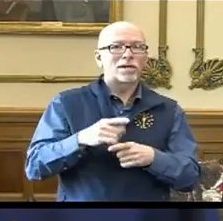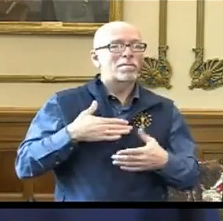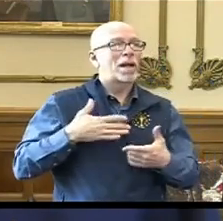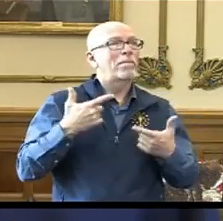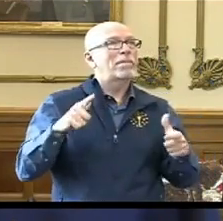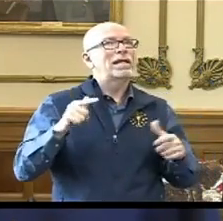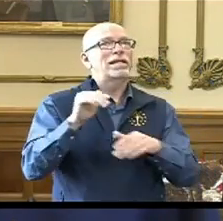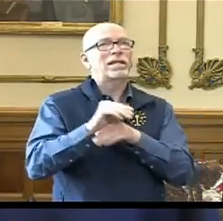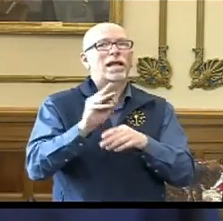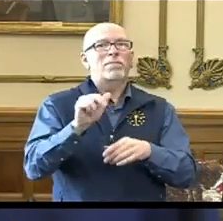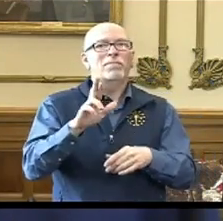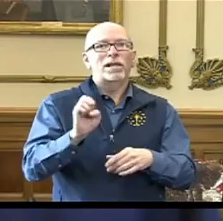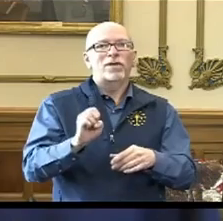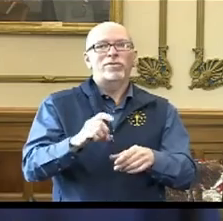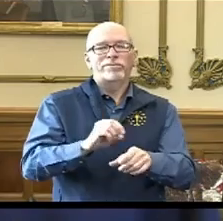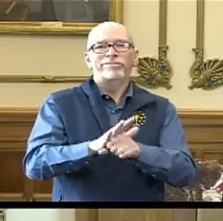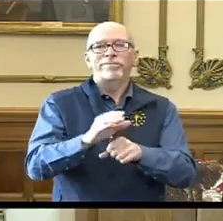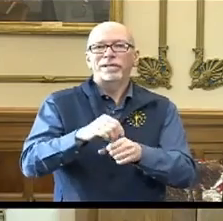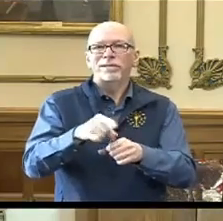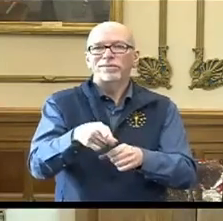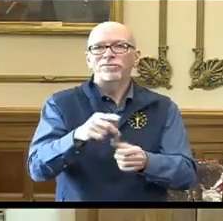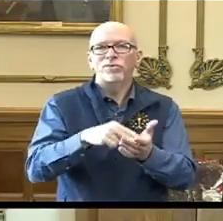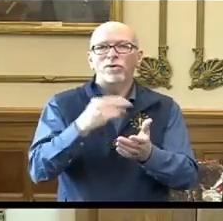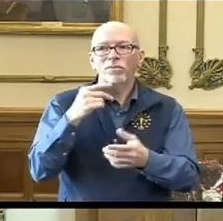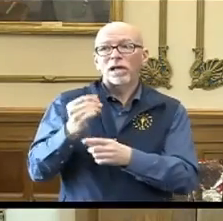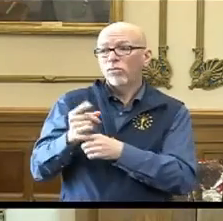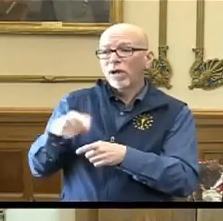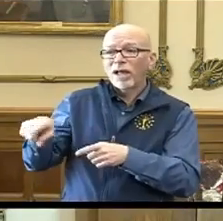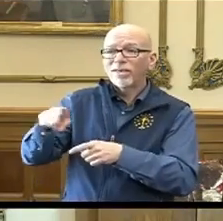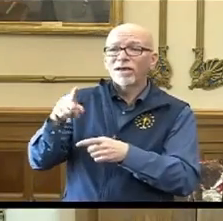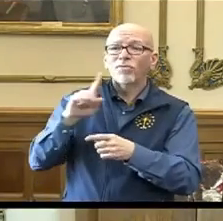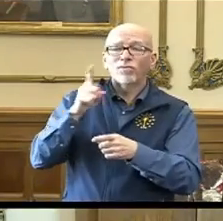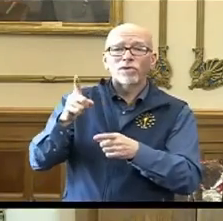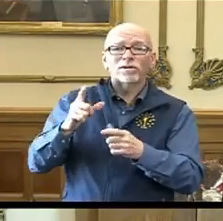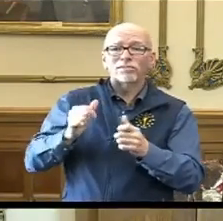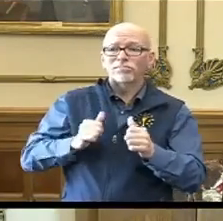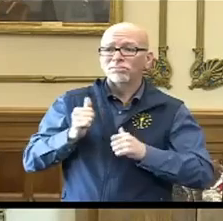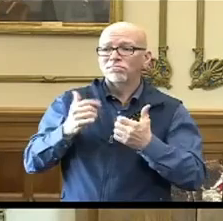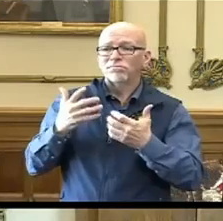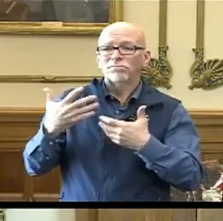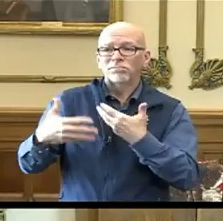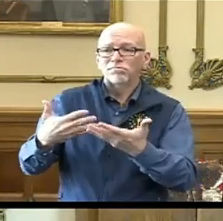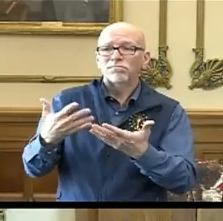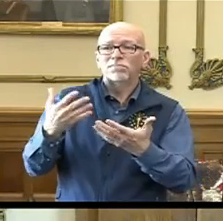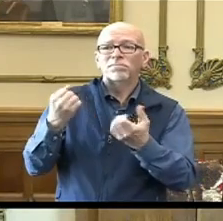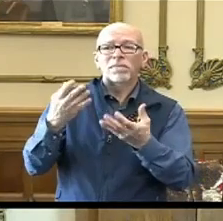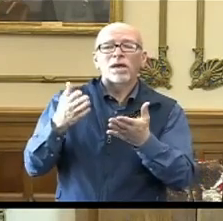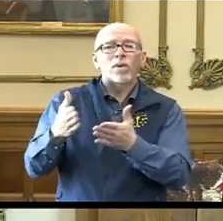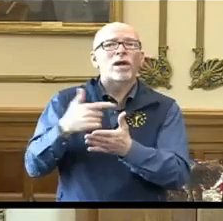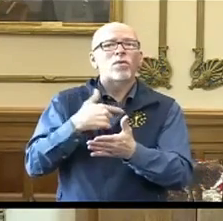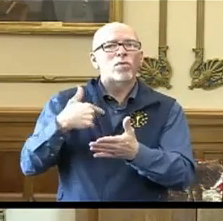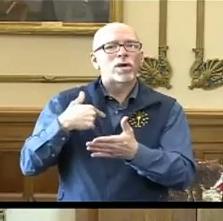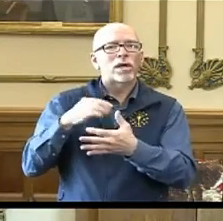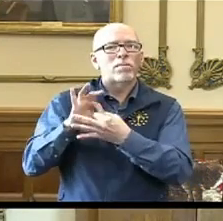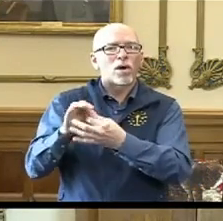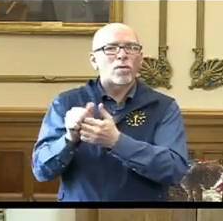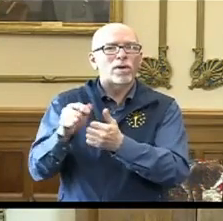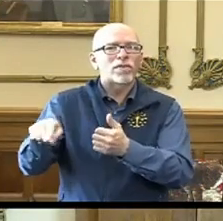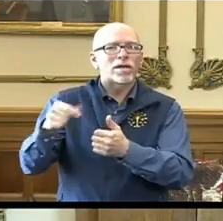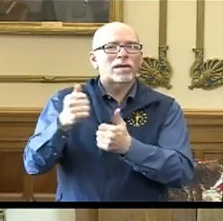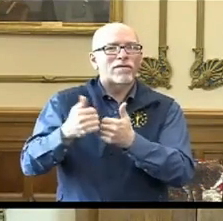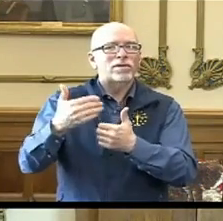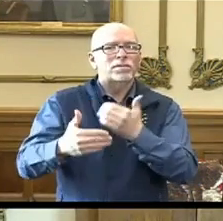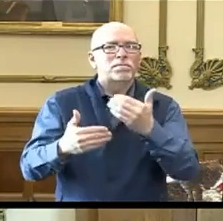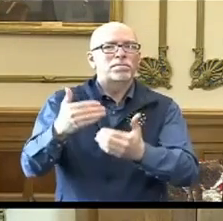nightmare. Yeah. And they have really stepped up to the plate in so many ways, and we have been there to partner with them every step